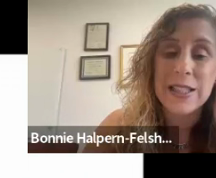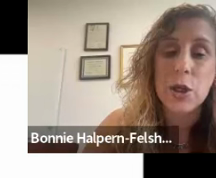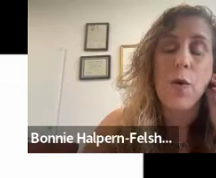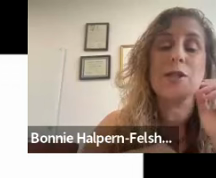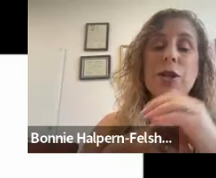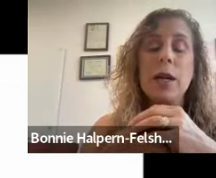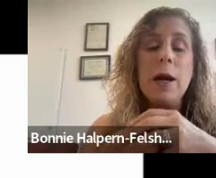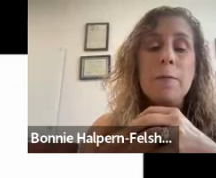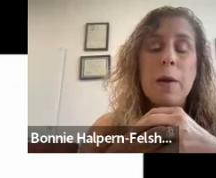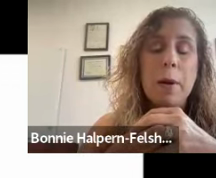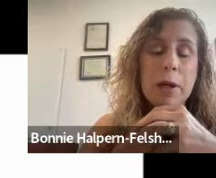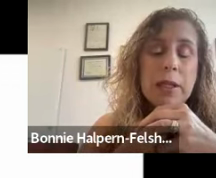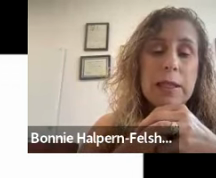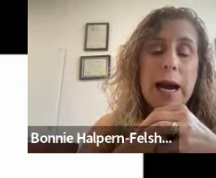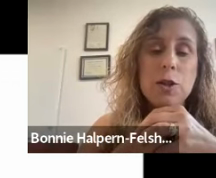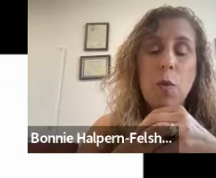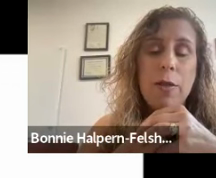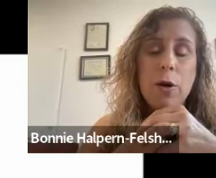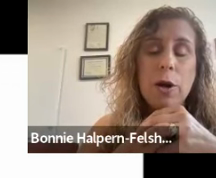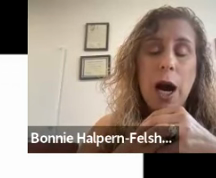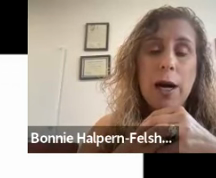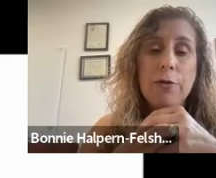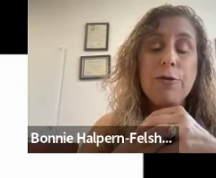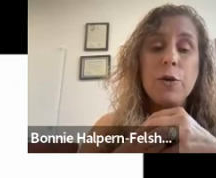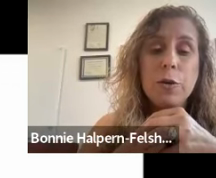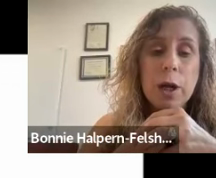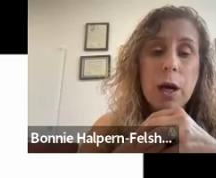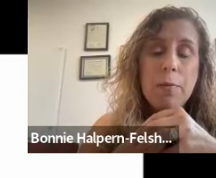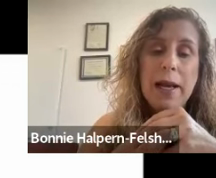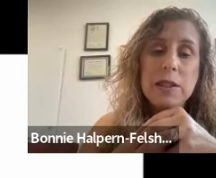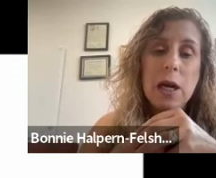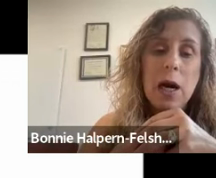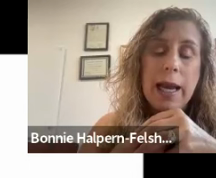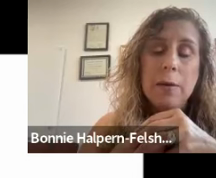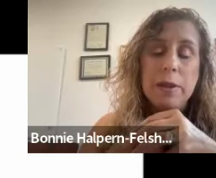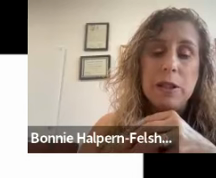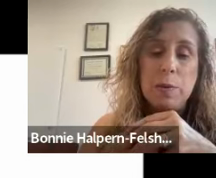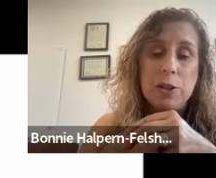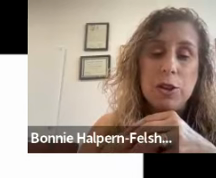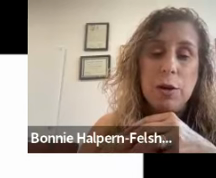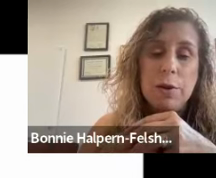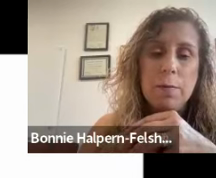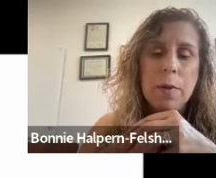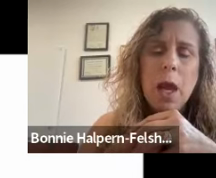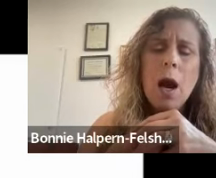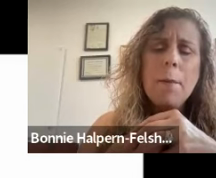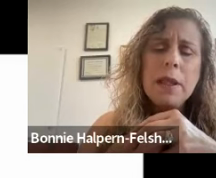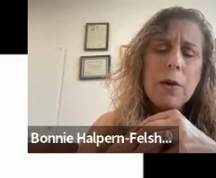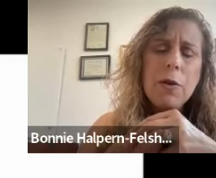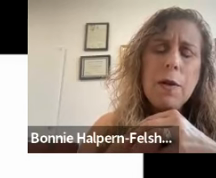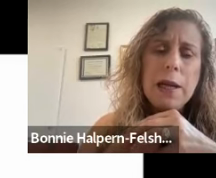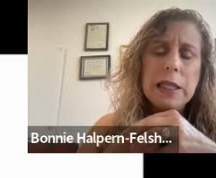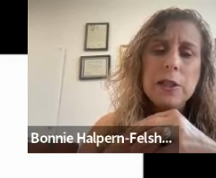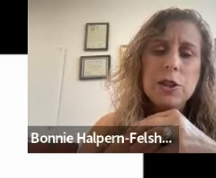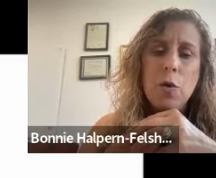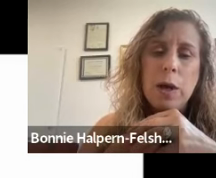really ask the question and be able to detect whether or not food-based cannabis is being served. But the